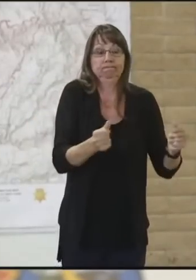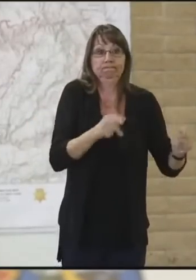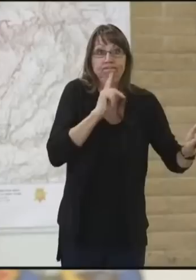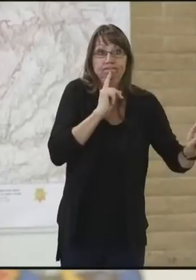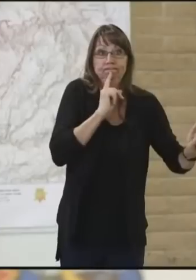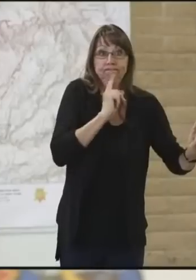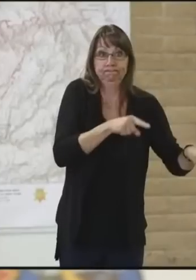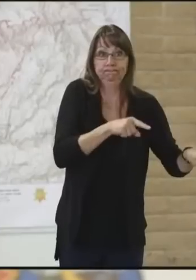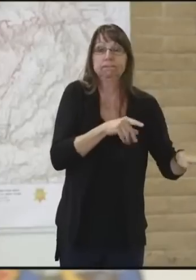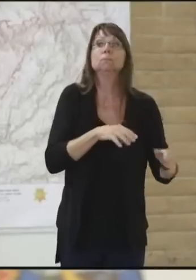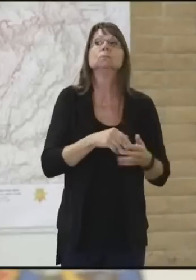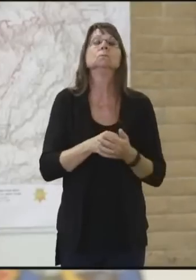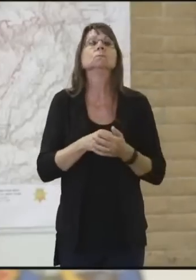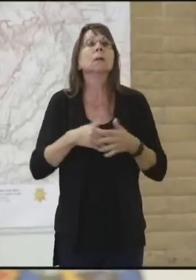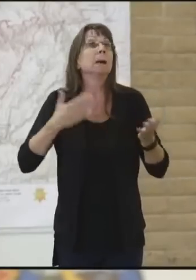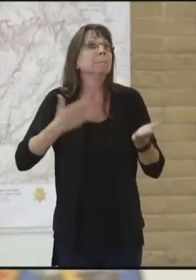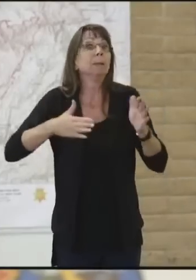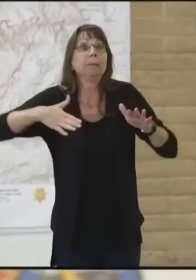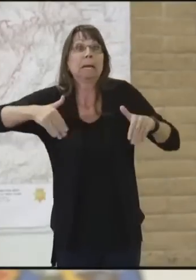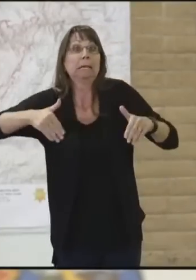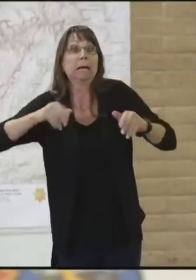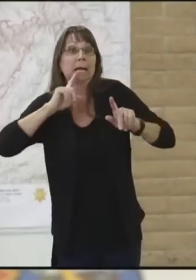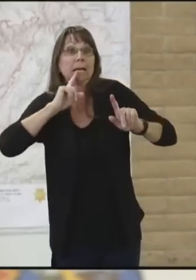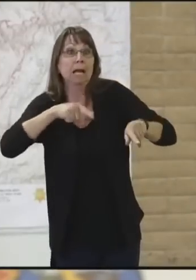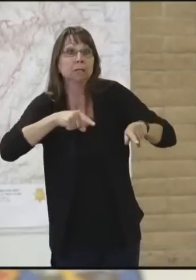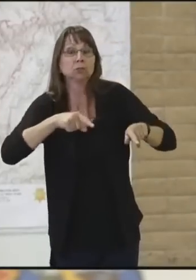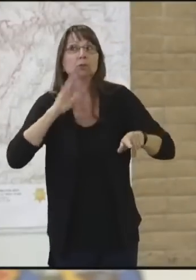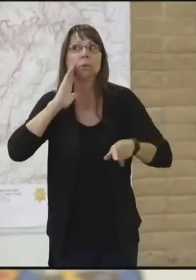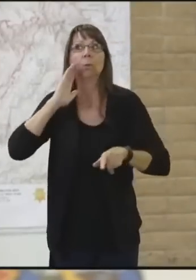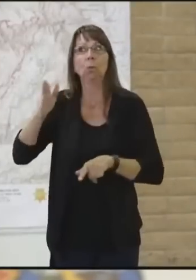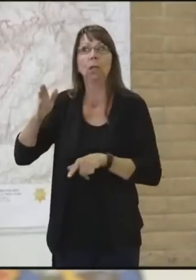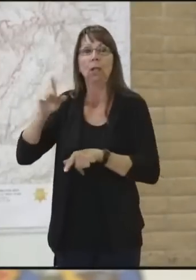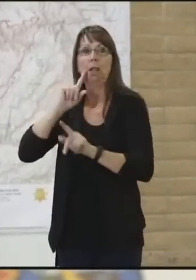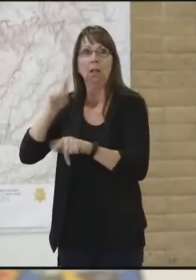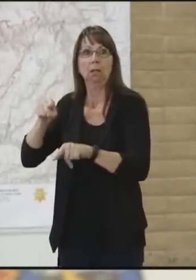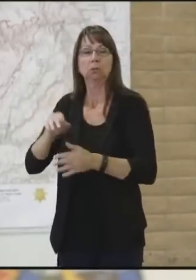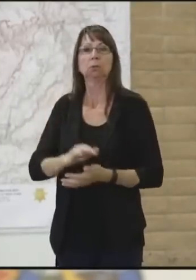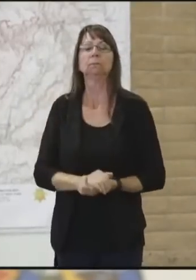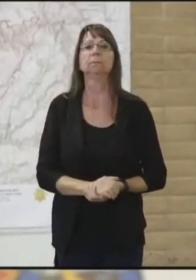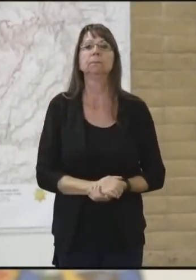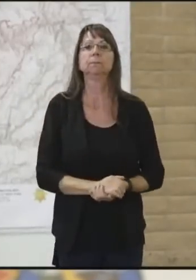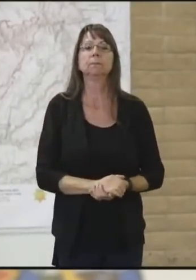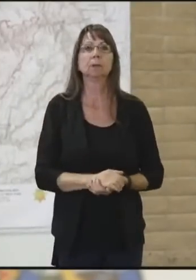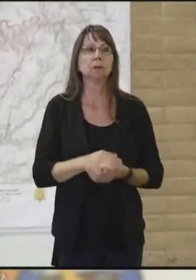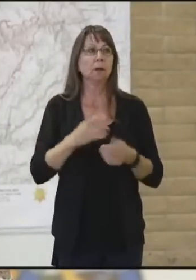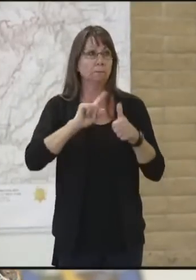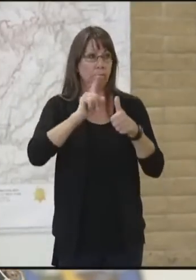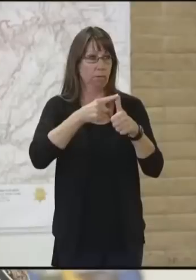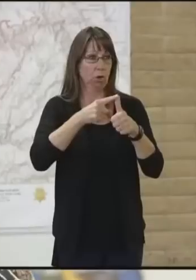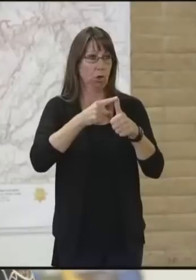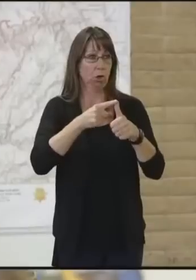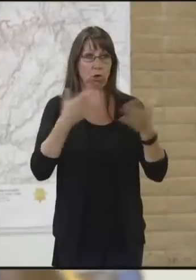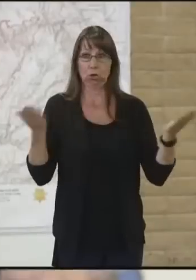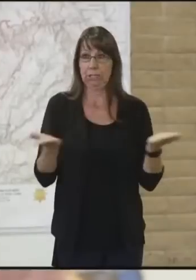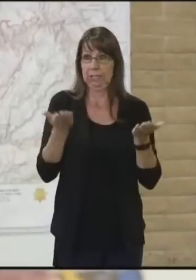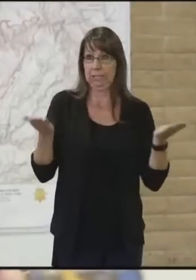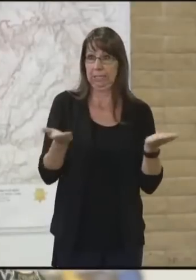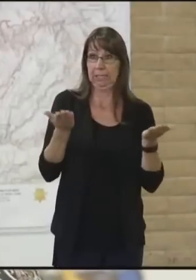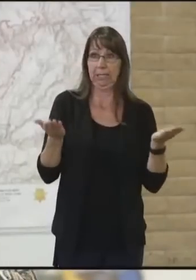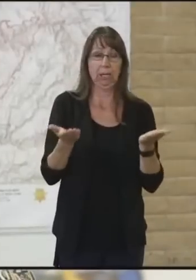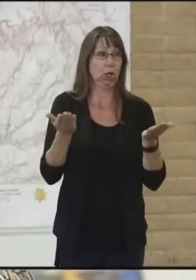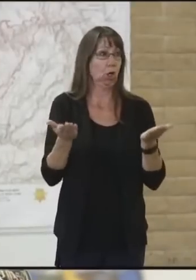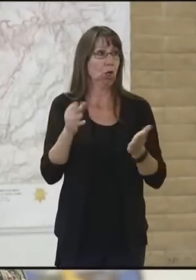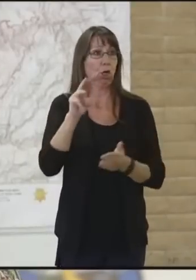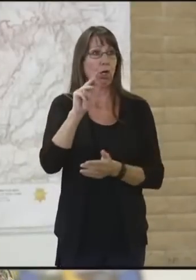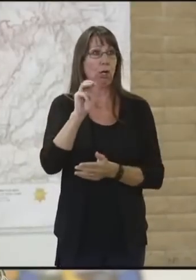to the discipline before they came up and talked about it. So why don't we start, are there any questions from our media that are